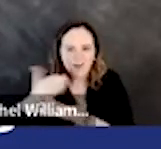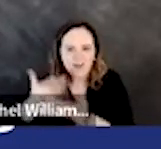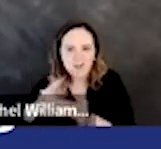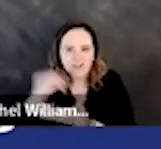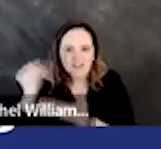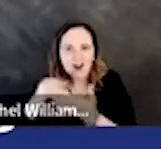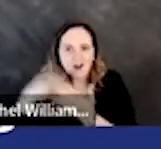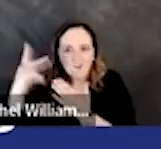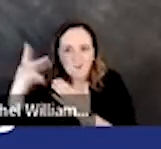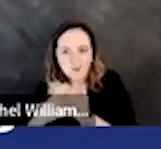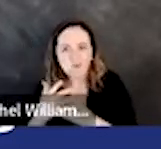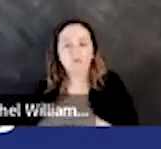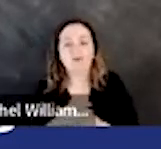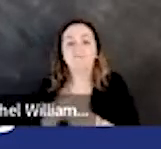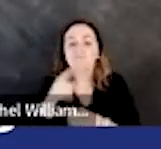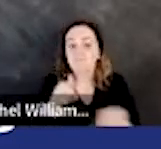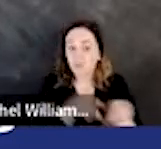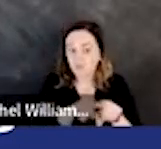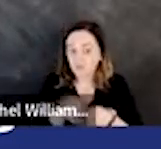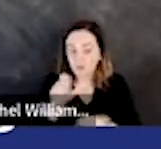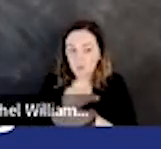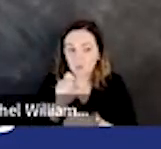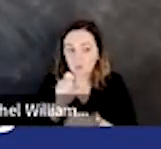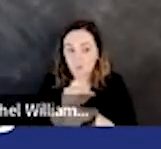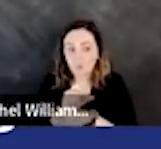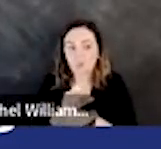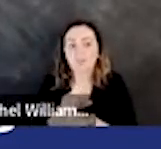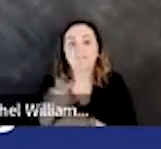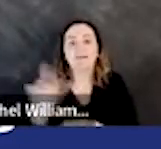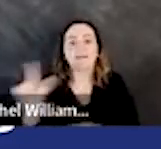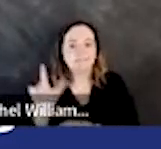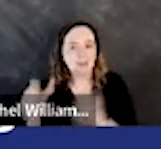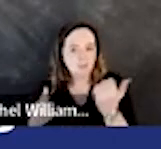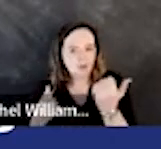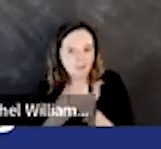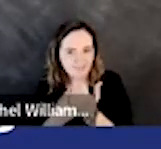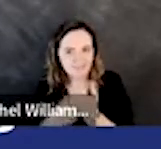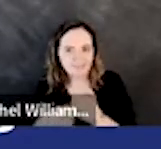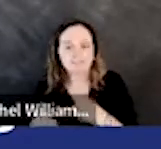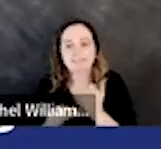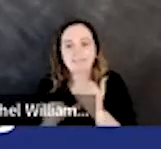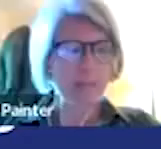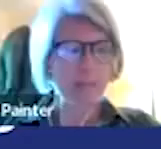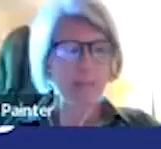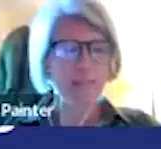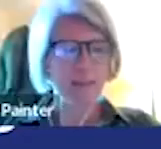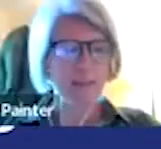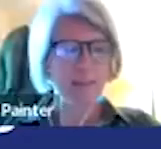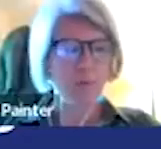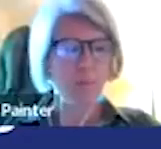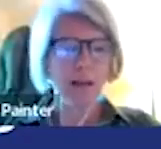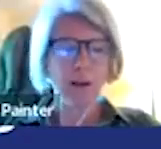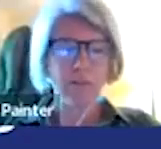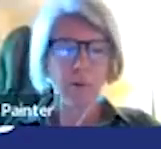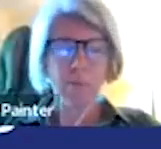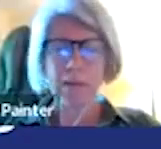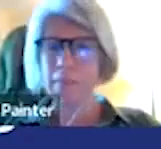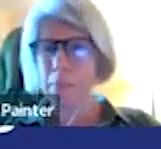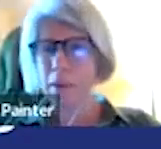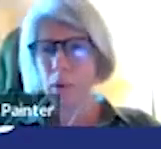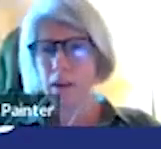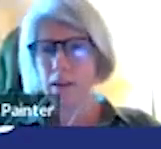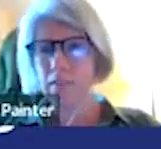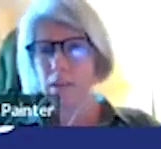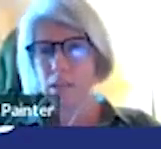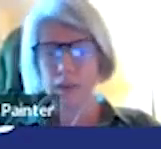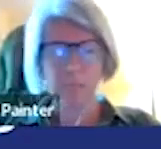Jordan. Jason also works as a media assistant. Jason achieves academic success while also being